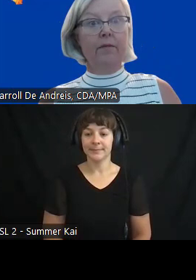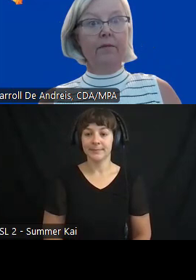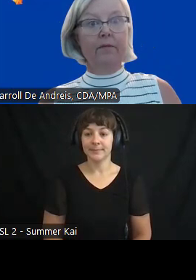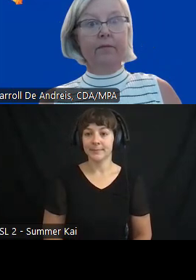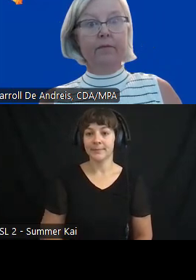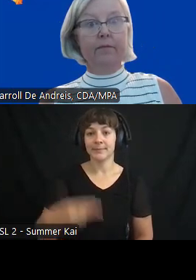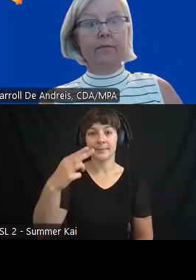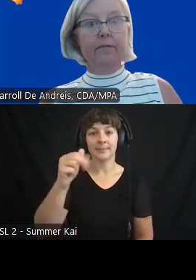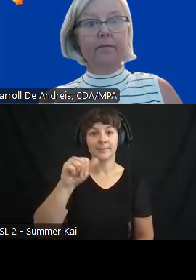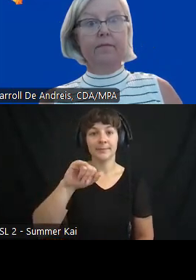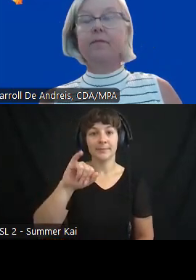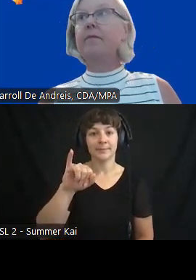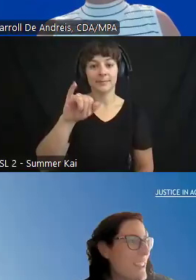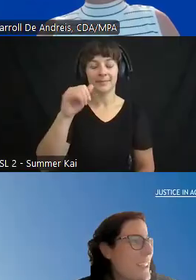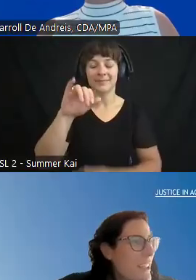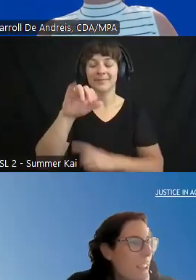Hagar.